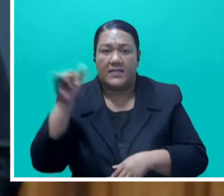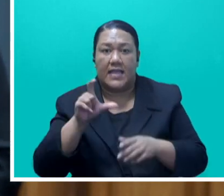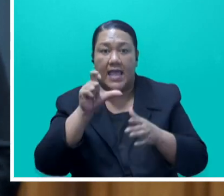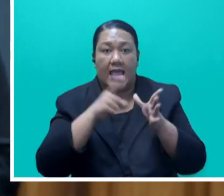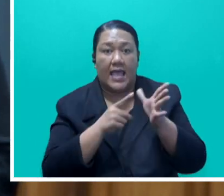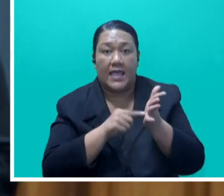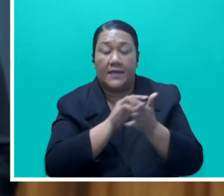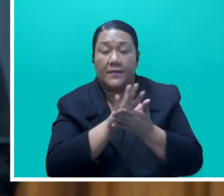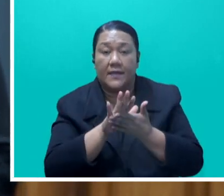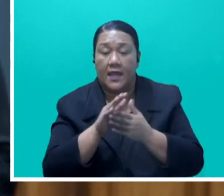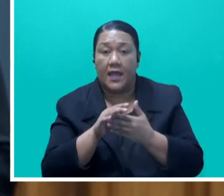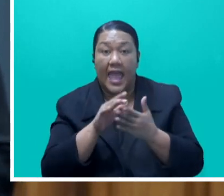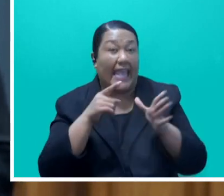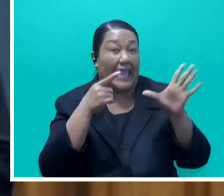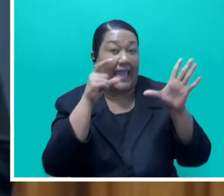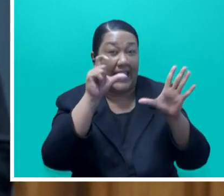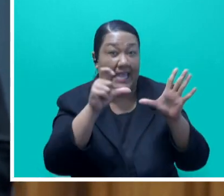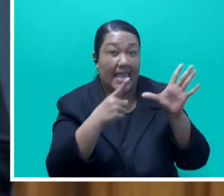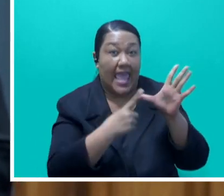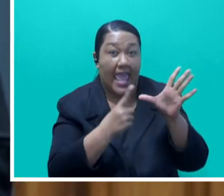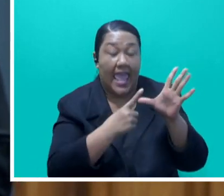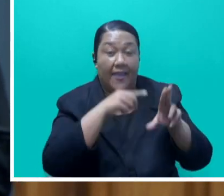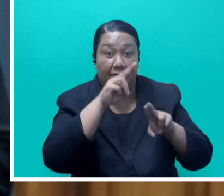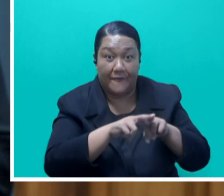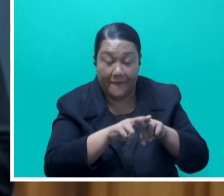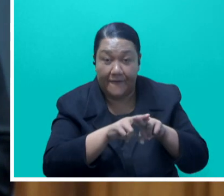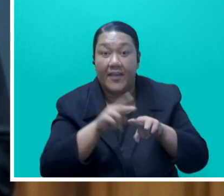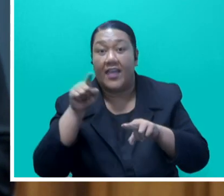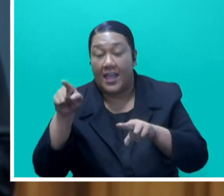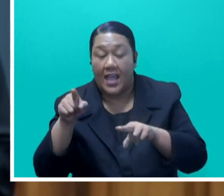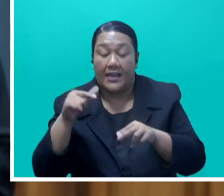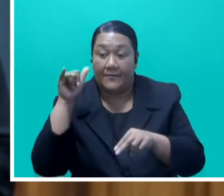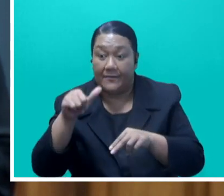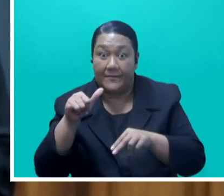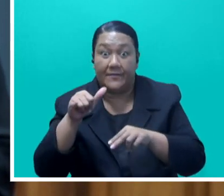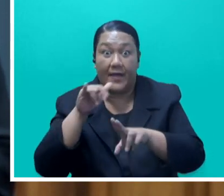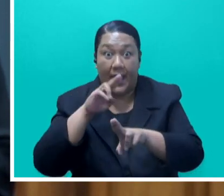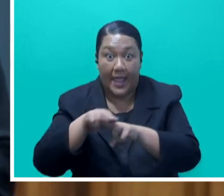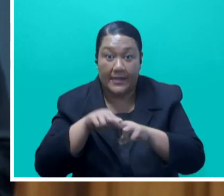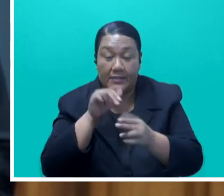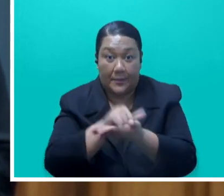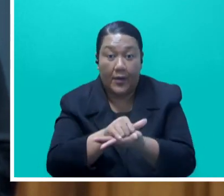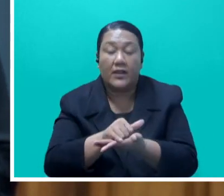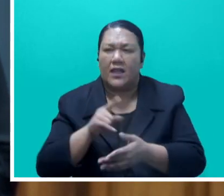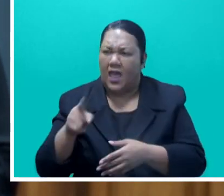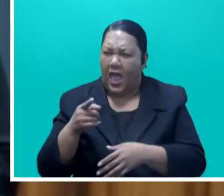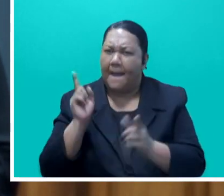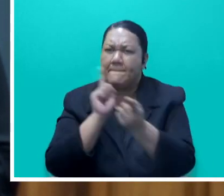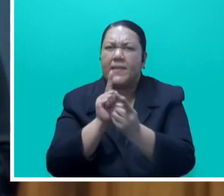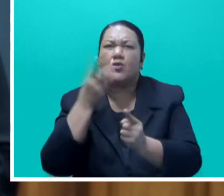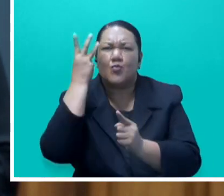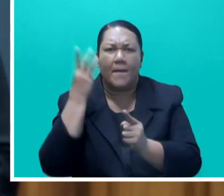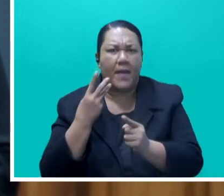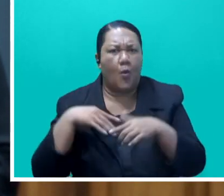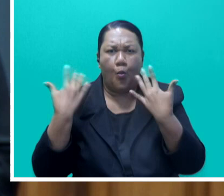Fiji airports, I met a lot of remarkable women who are playing very critical roles in the aviation